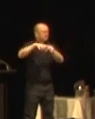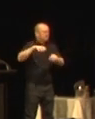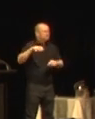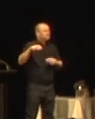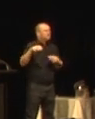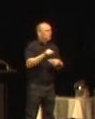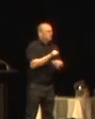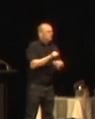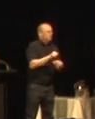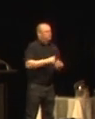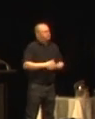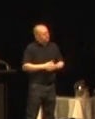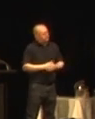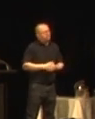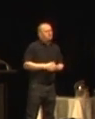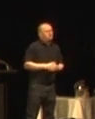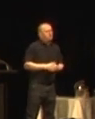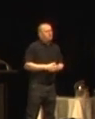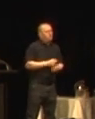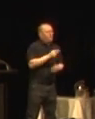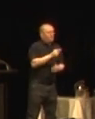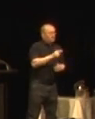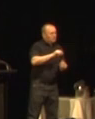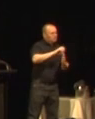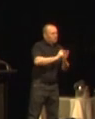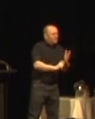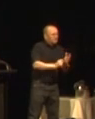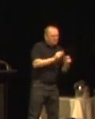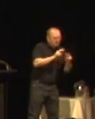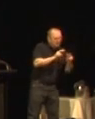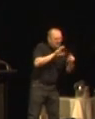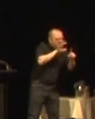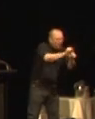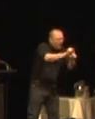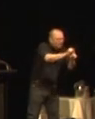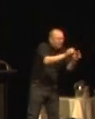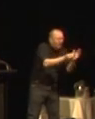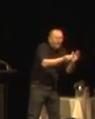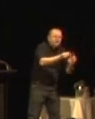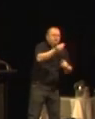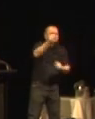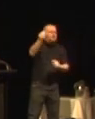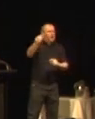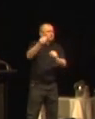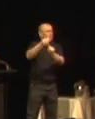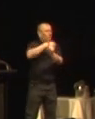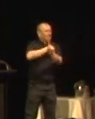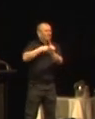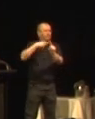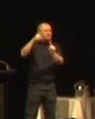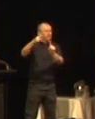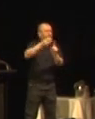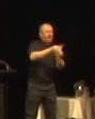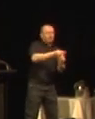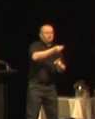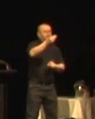those handoffs in a time of dramatic change are not happening right. And I think it's causing everyone who